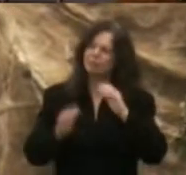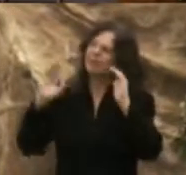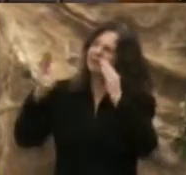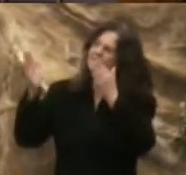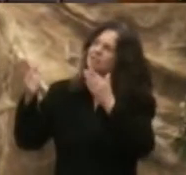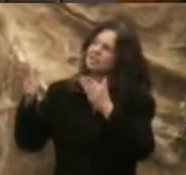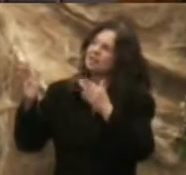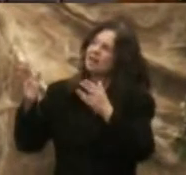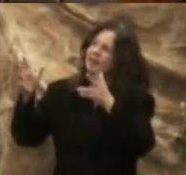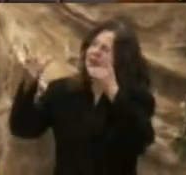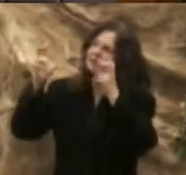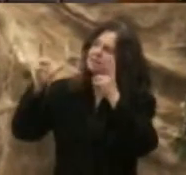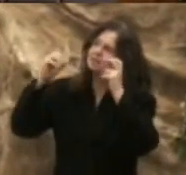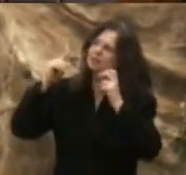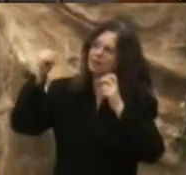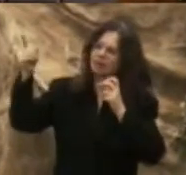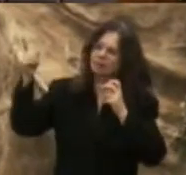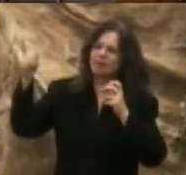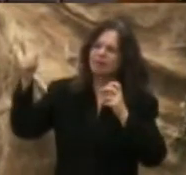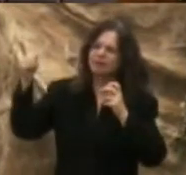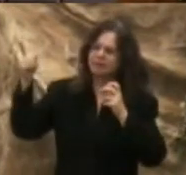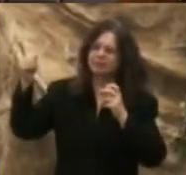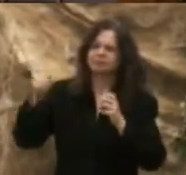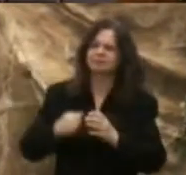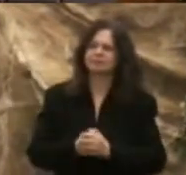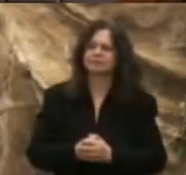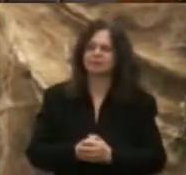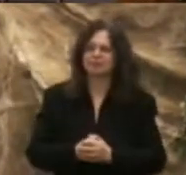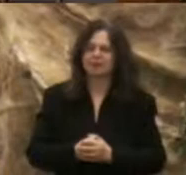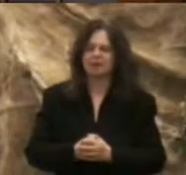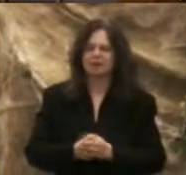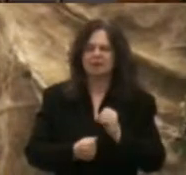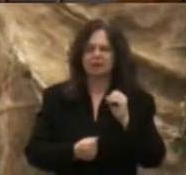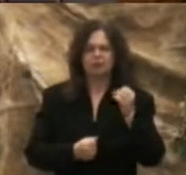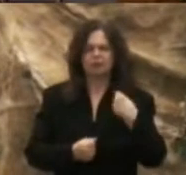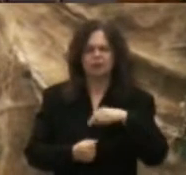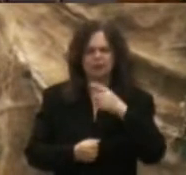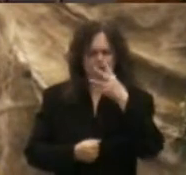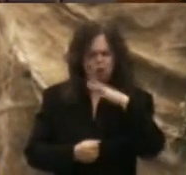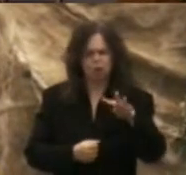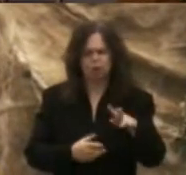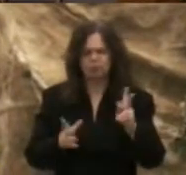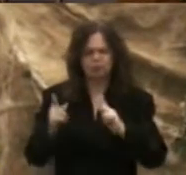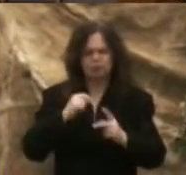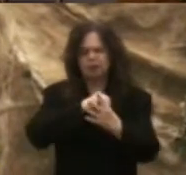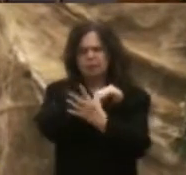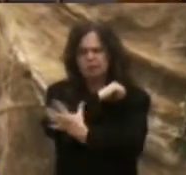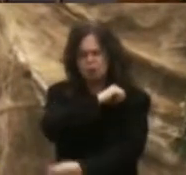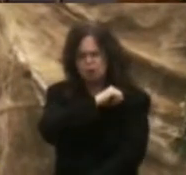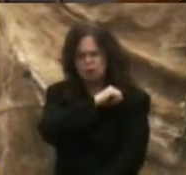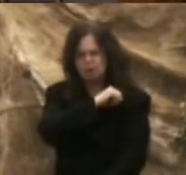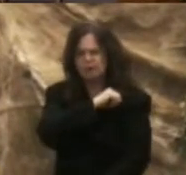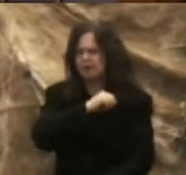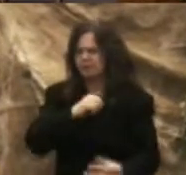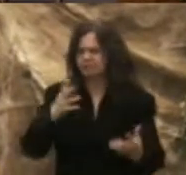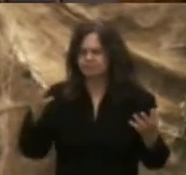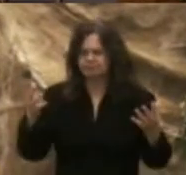gospel? We ignore Lazarus at our door to our own